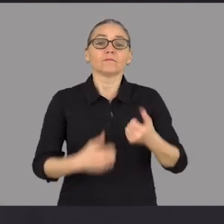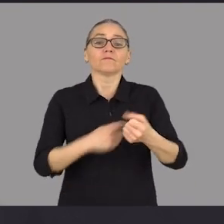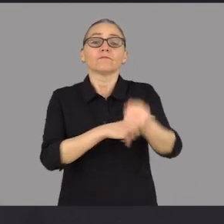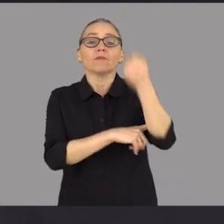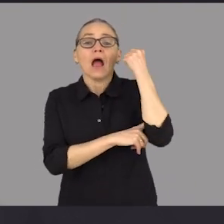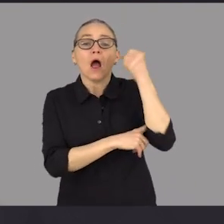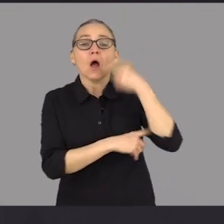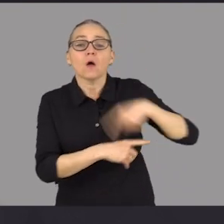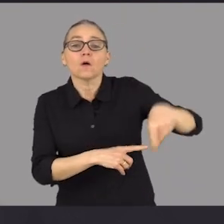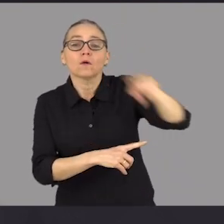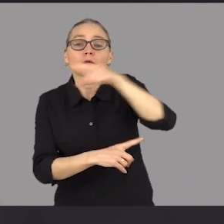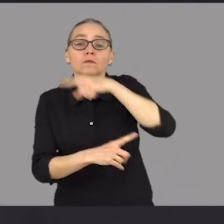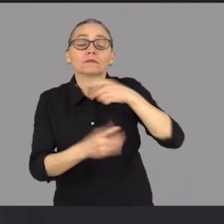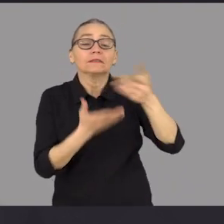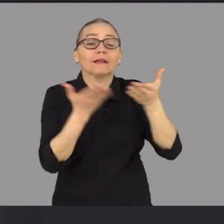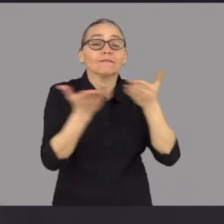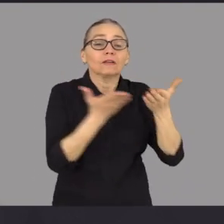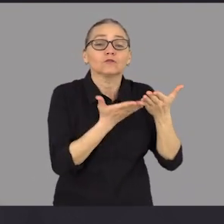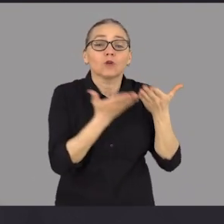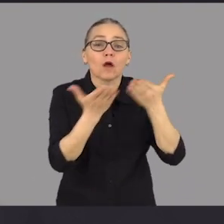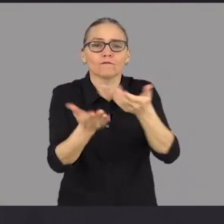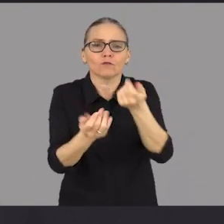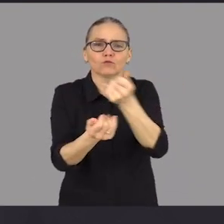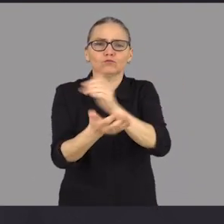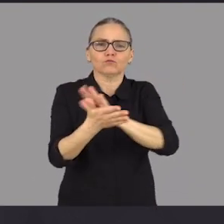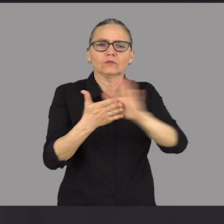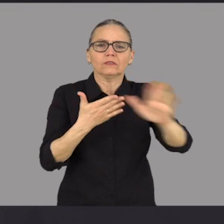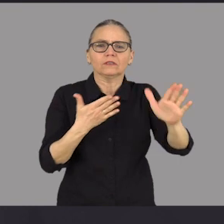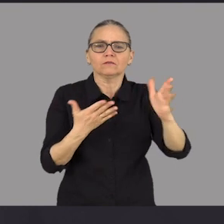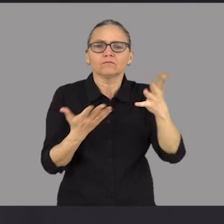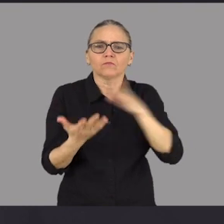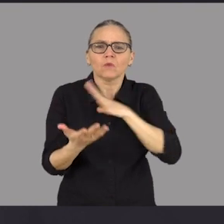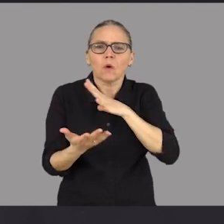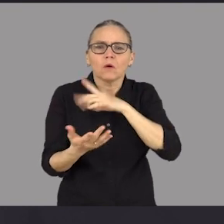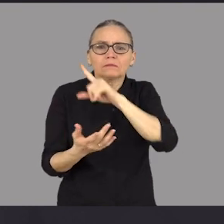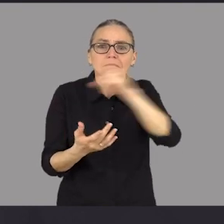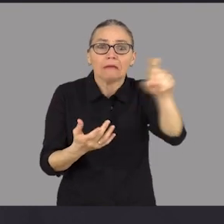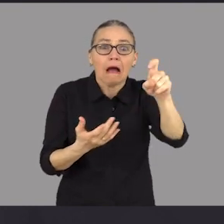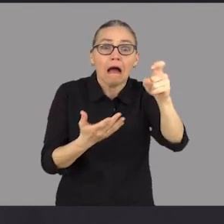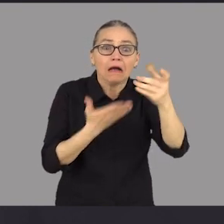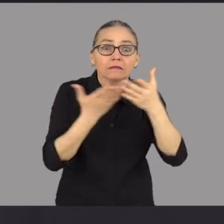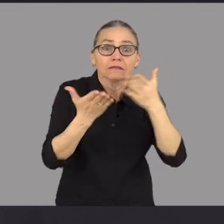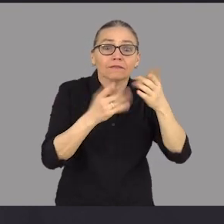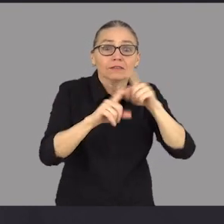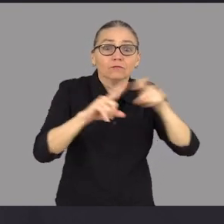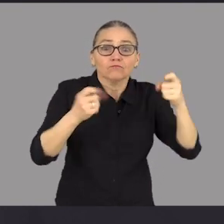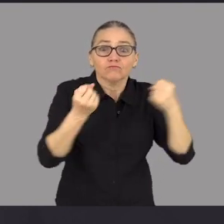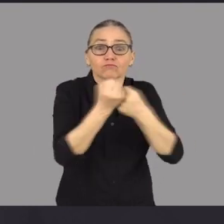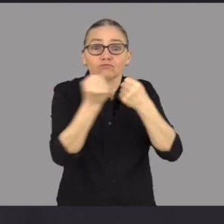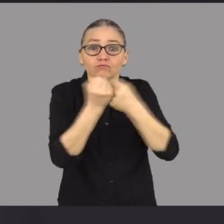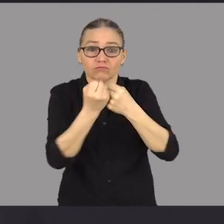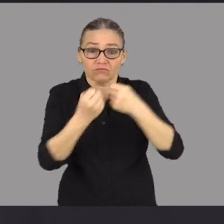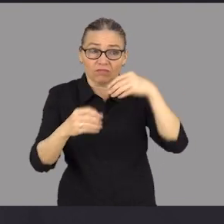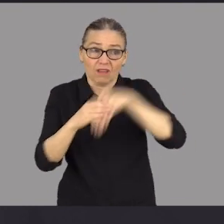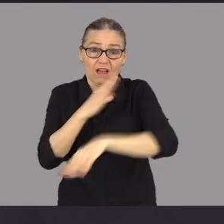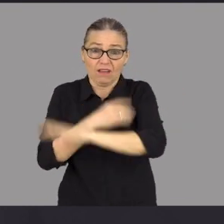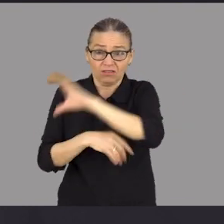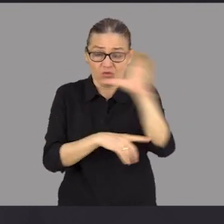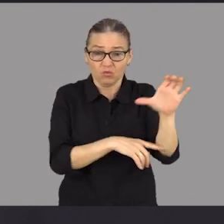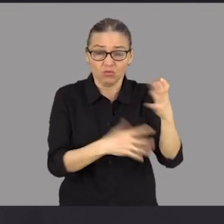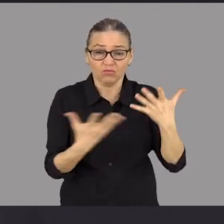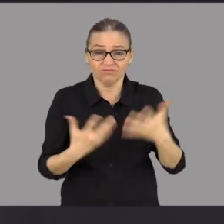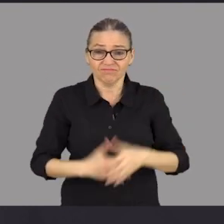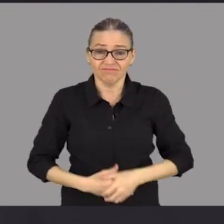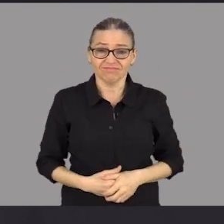insight on inclusive and accessible organizational practices. In most cases, these